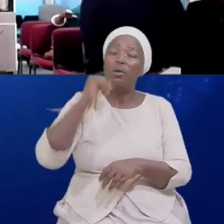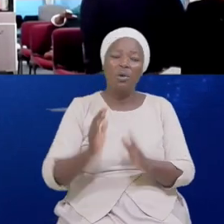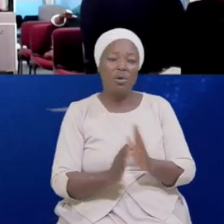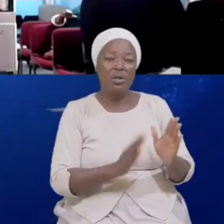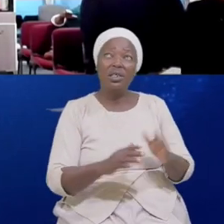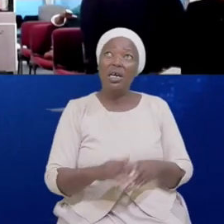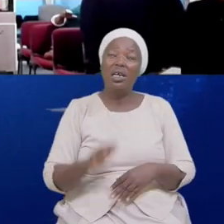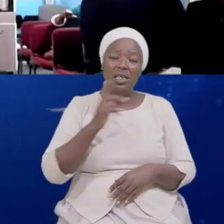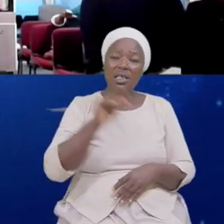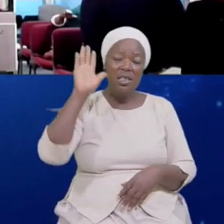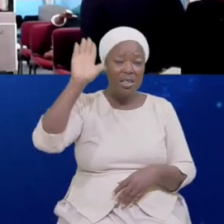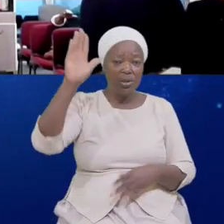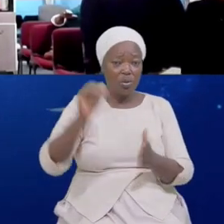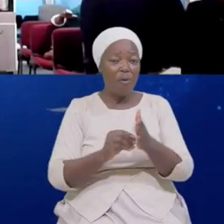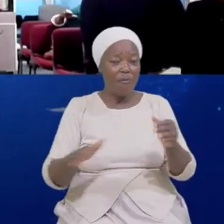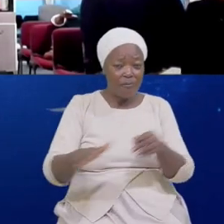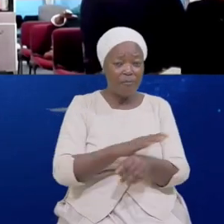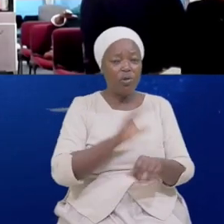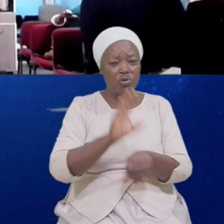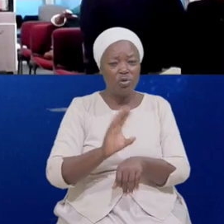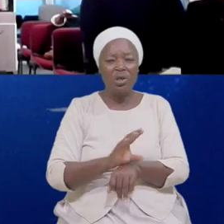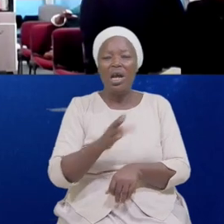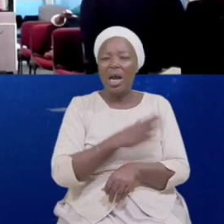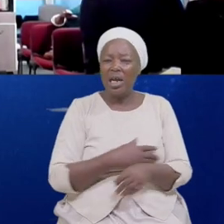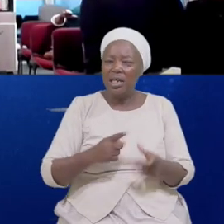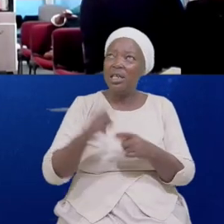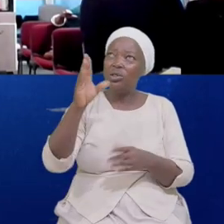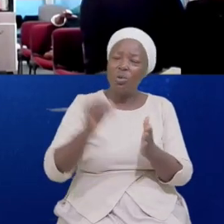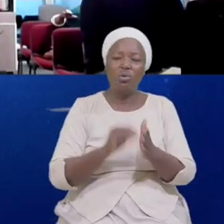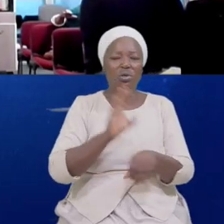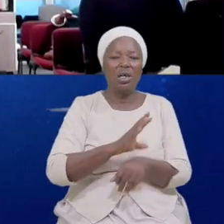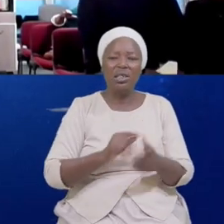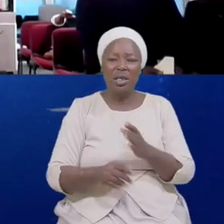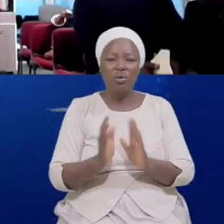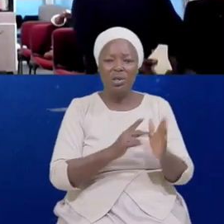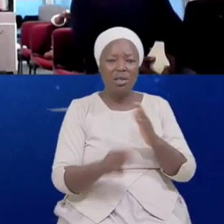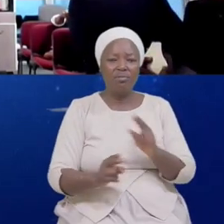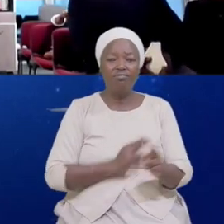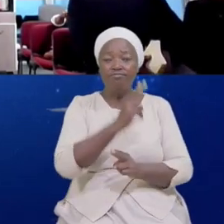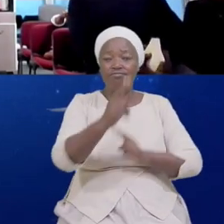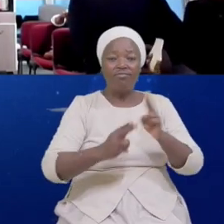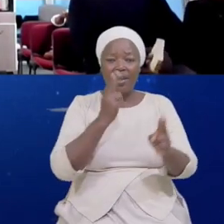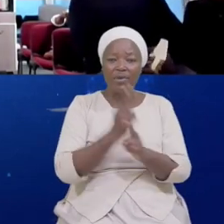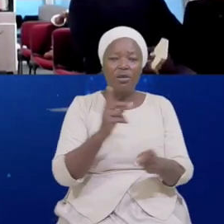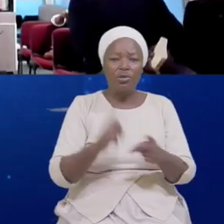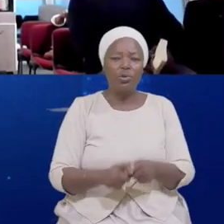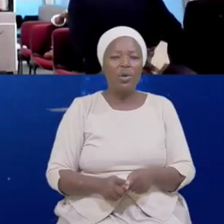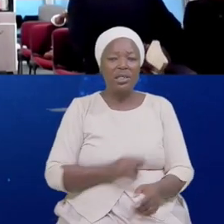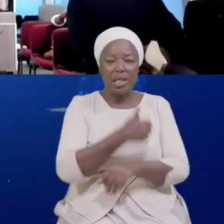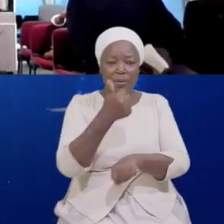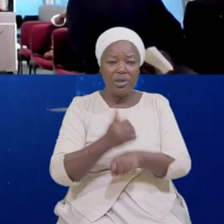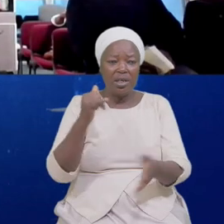whole church, and he will order even the universe, to establish it with justice,